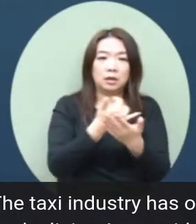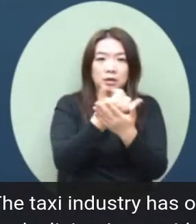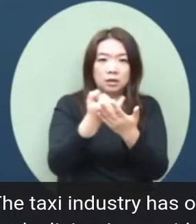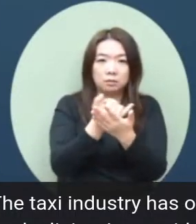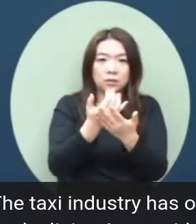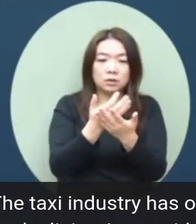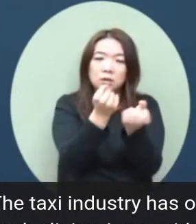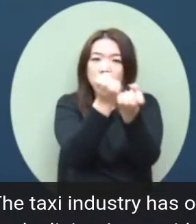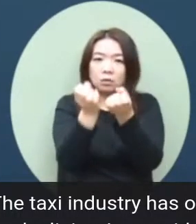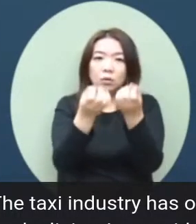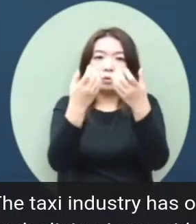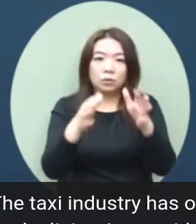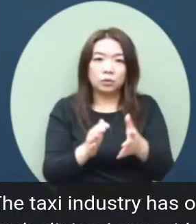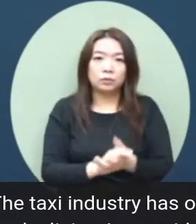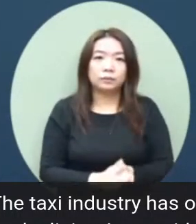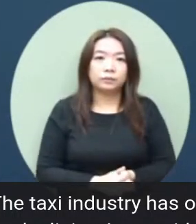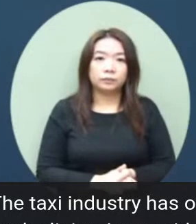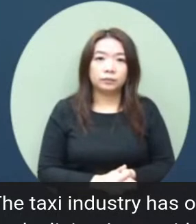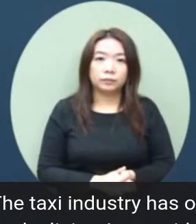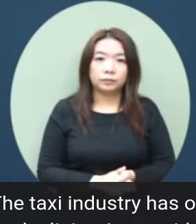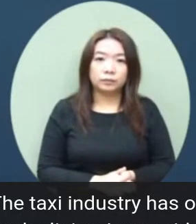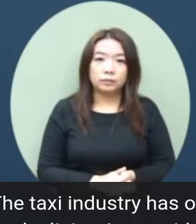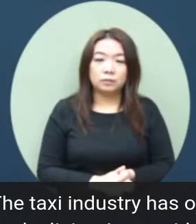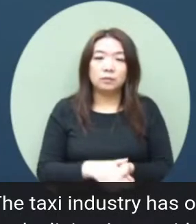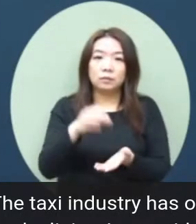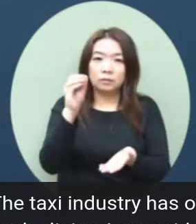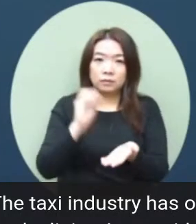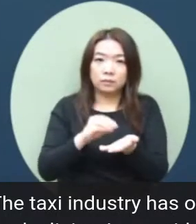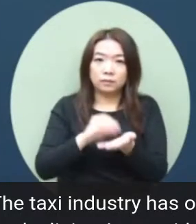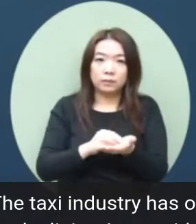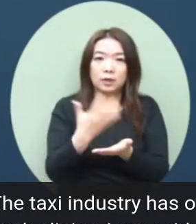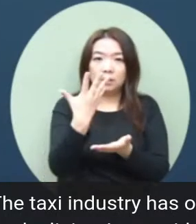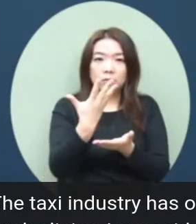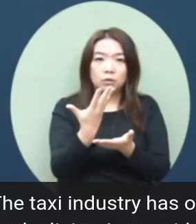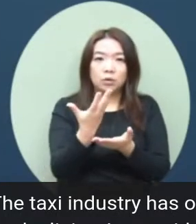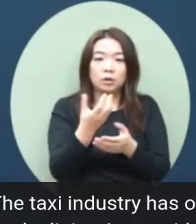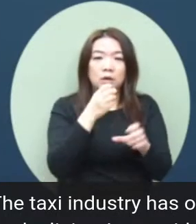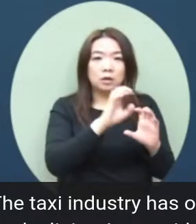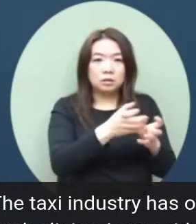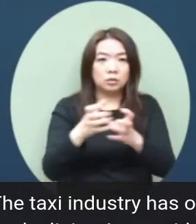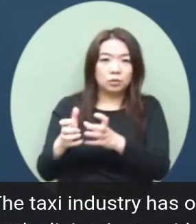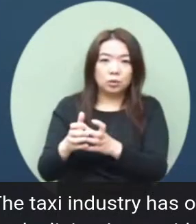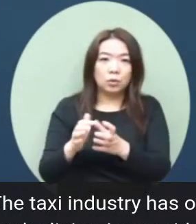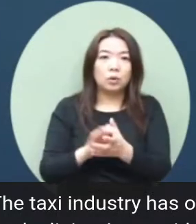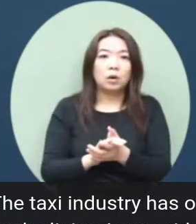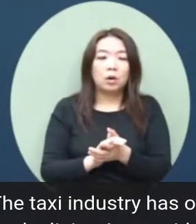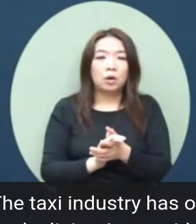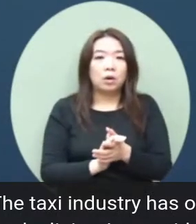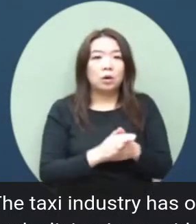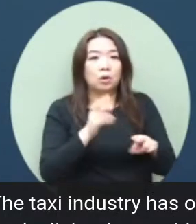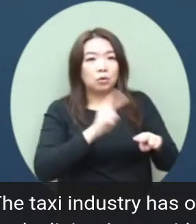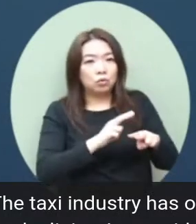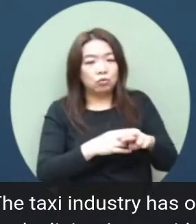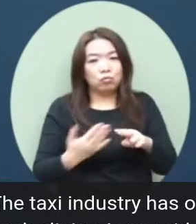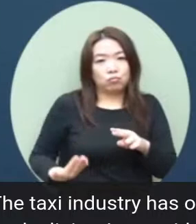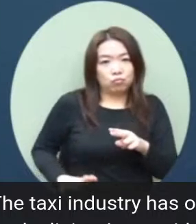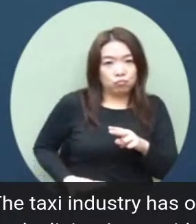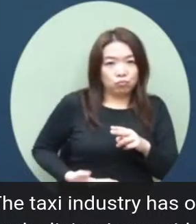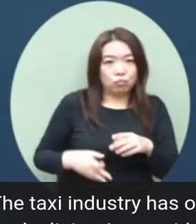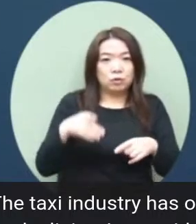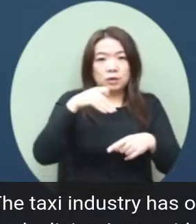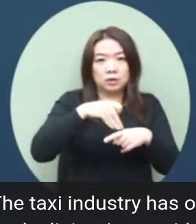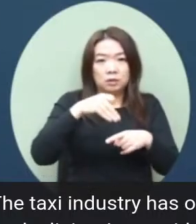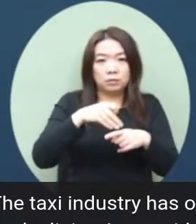Mr. Nip has shared the workload because of division of labor. So The following day,